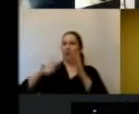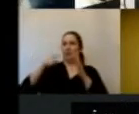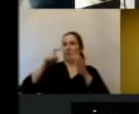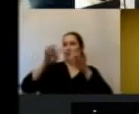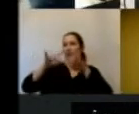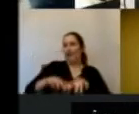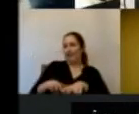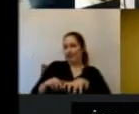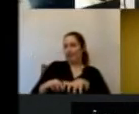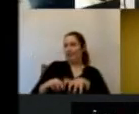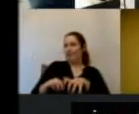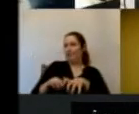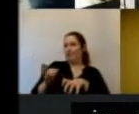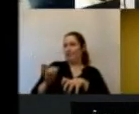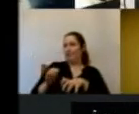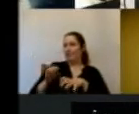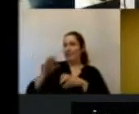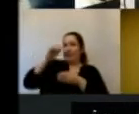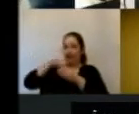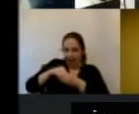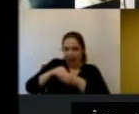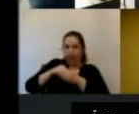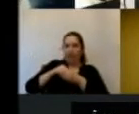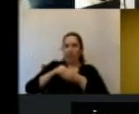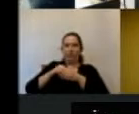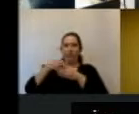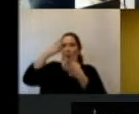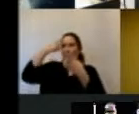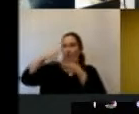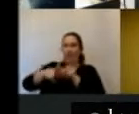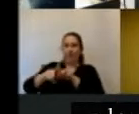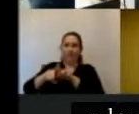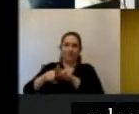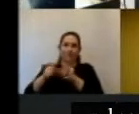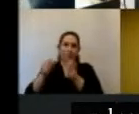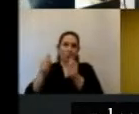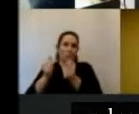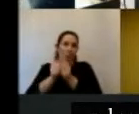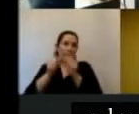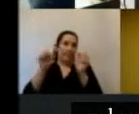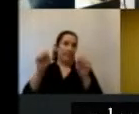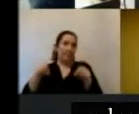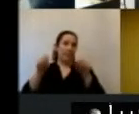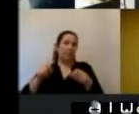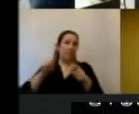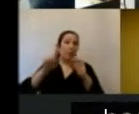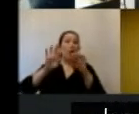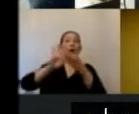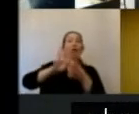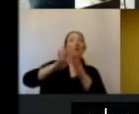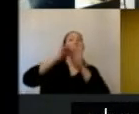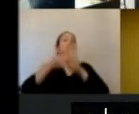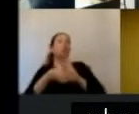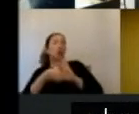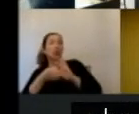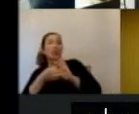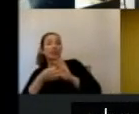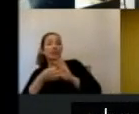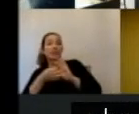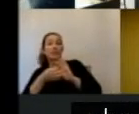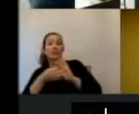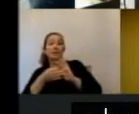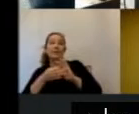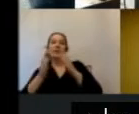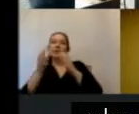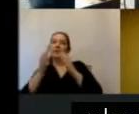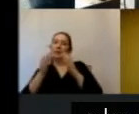finalized, we will definitely work on it together. And Chief Brophy also mentioned he may want some quotes from people for the press releases. So